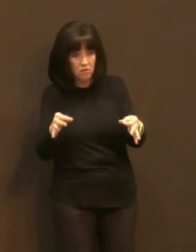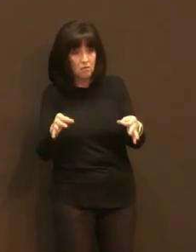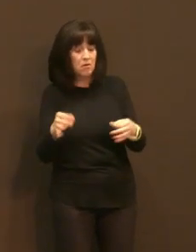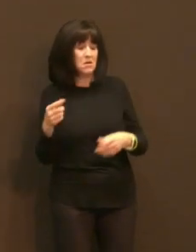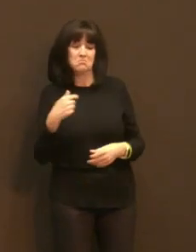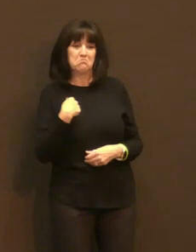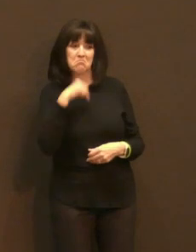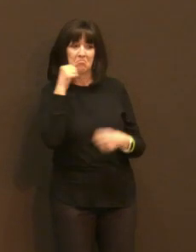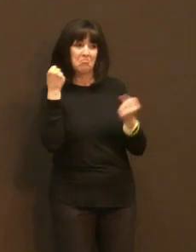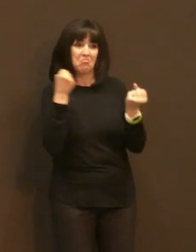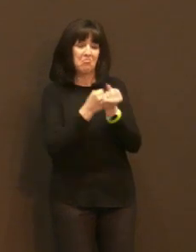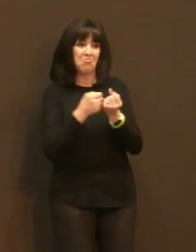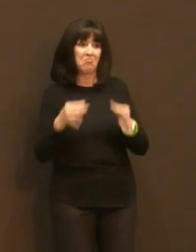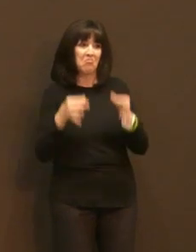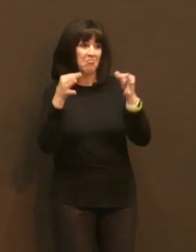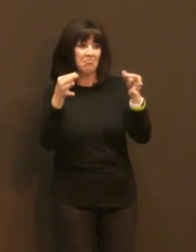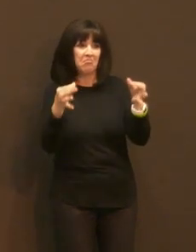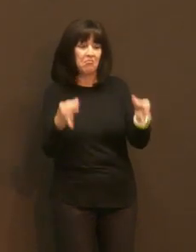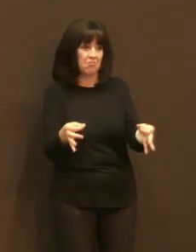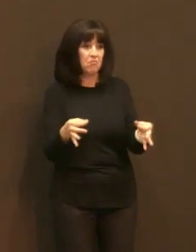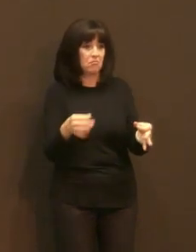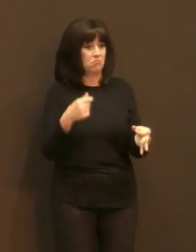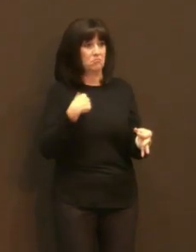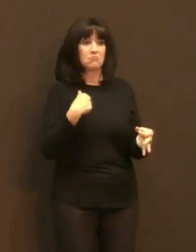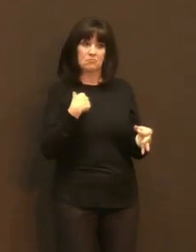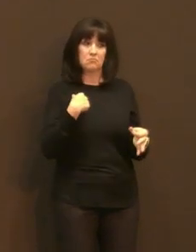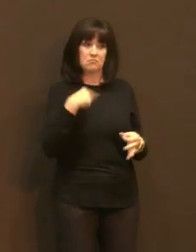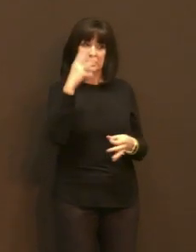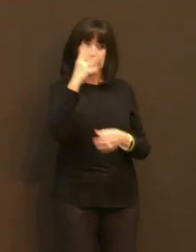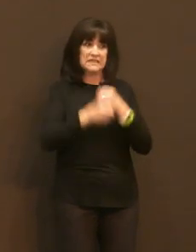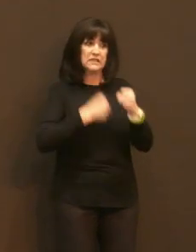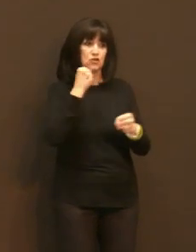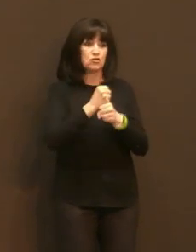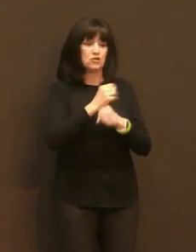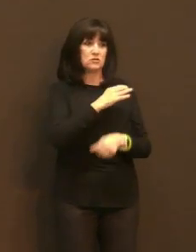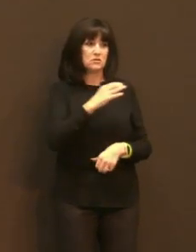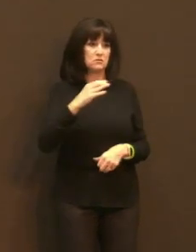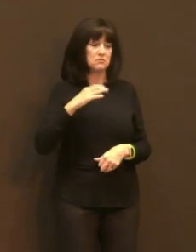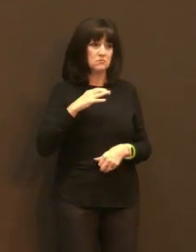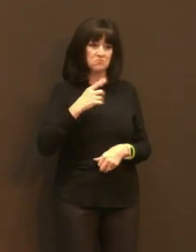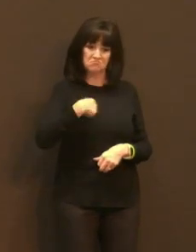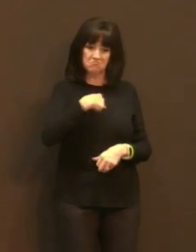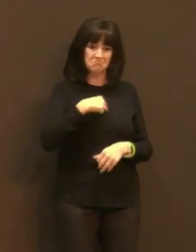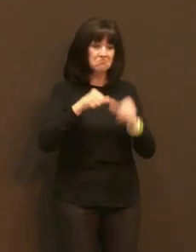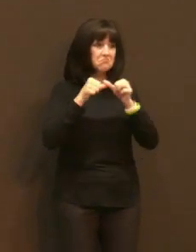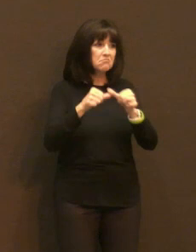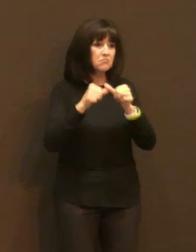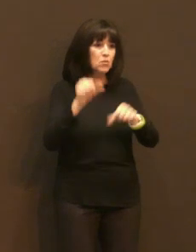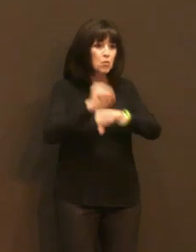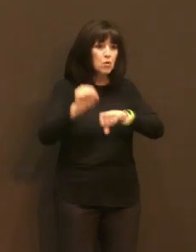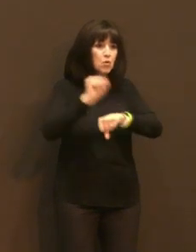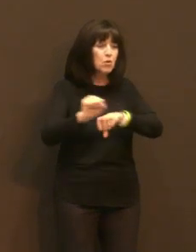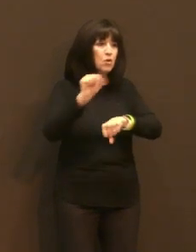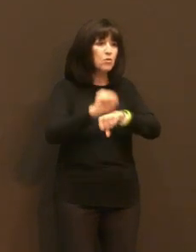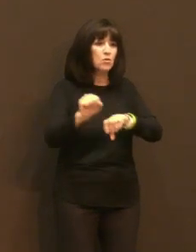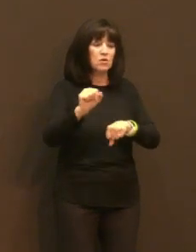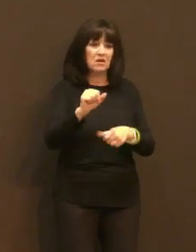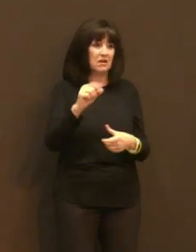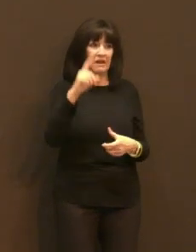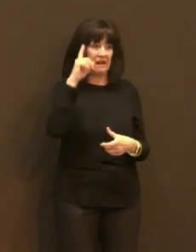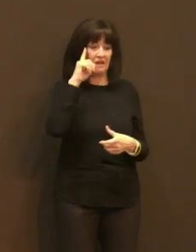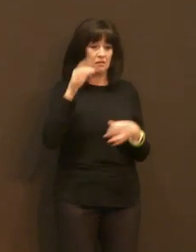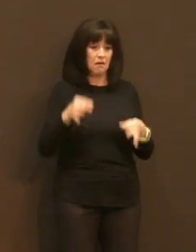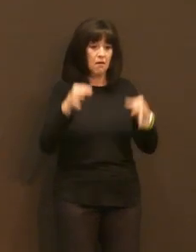Congress. We actually never had a budget when I was there. We had continuing resolutions all the way through, and I don't think that's a good way to do your